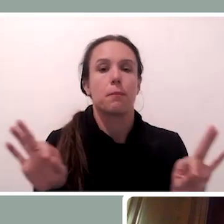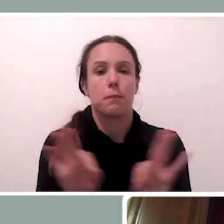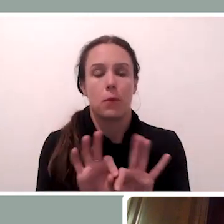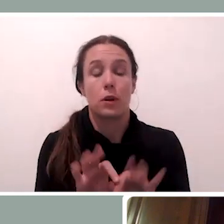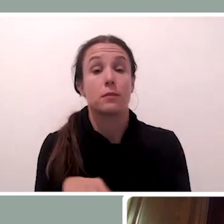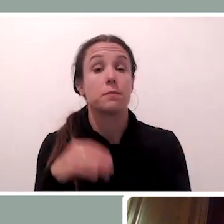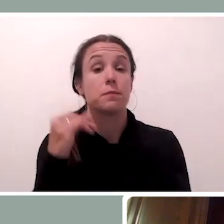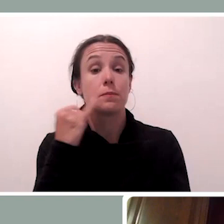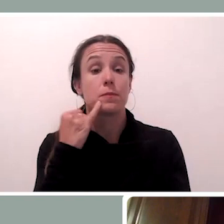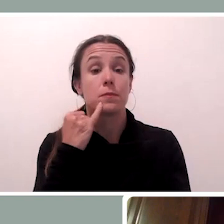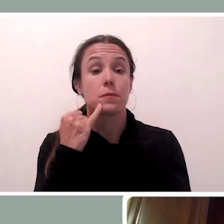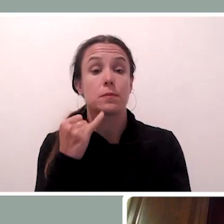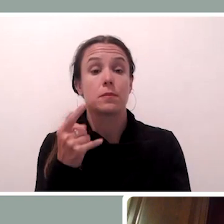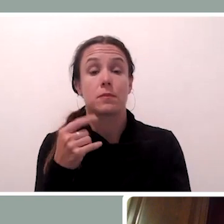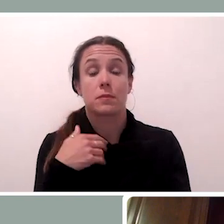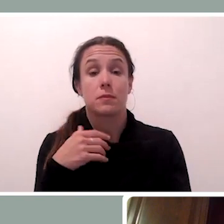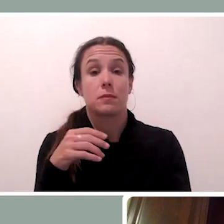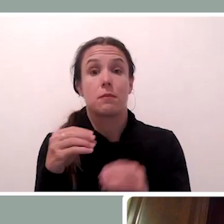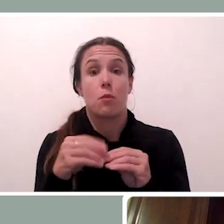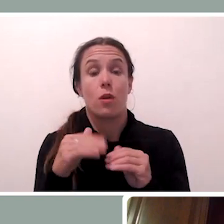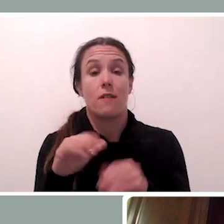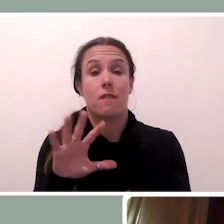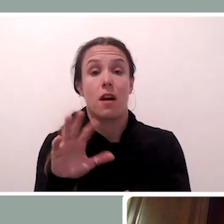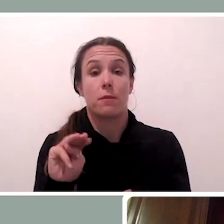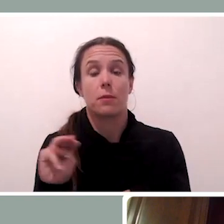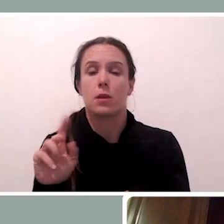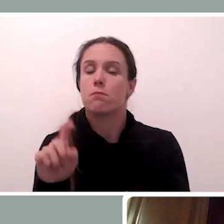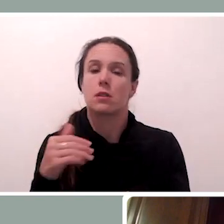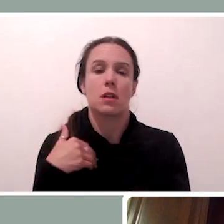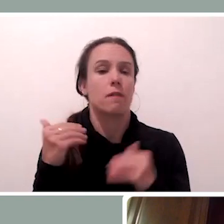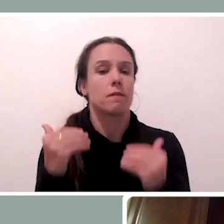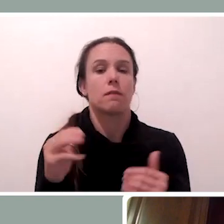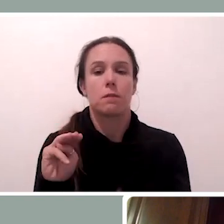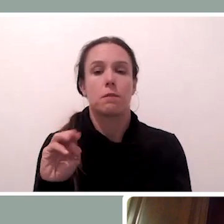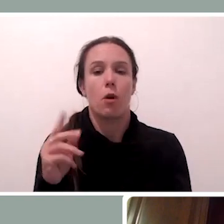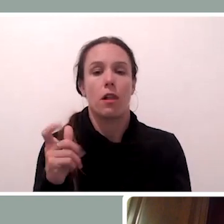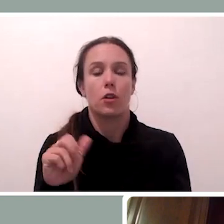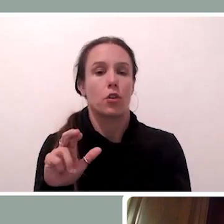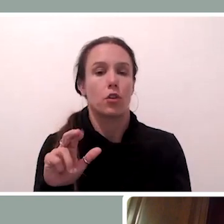if your tumor is more than 5 millimeter, you need a molecular test. That is super important.